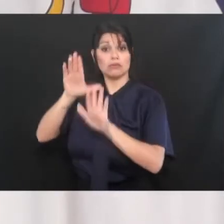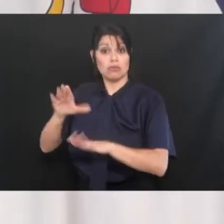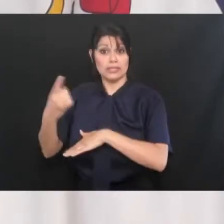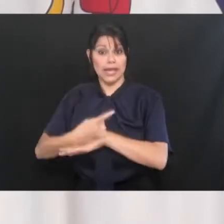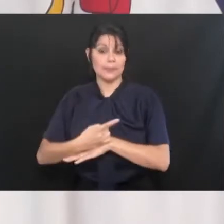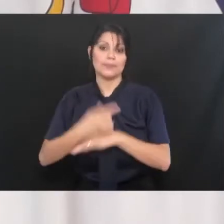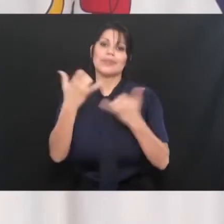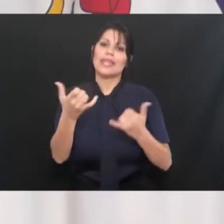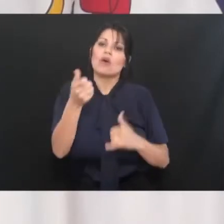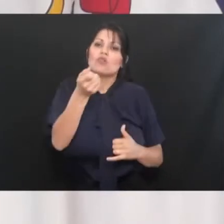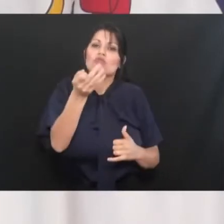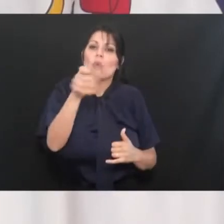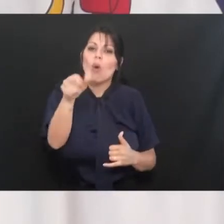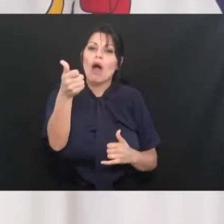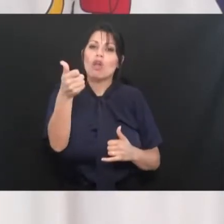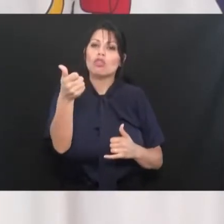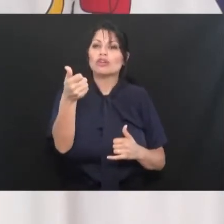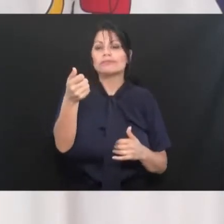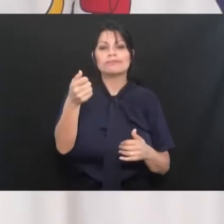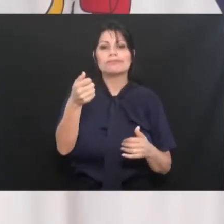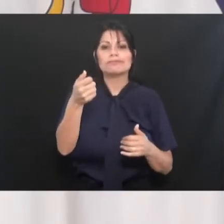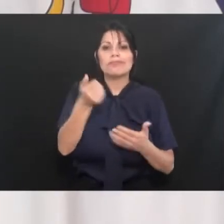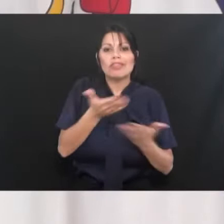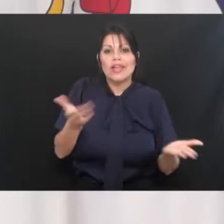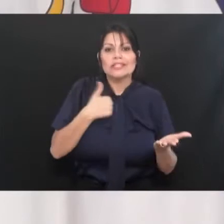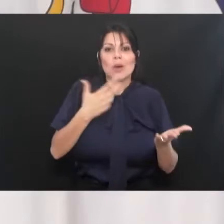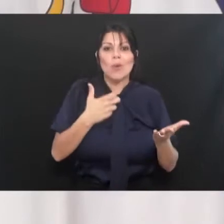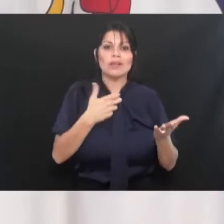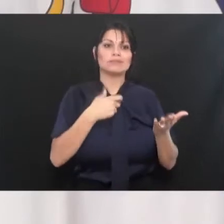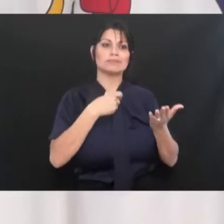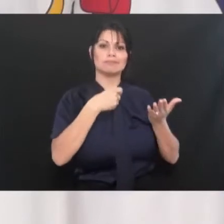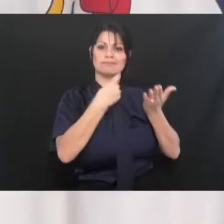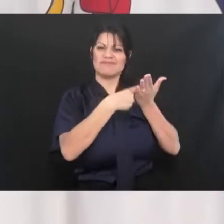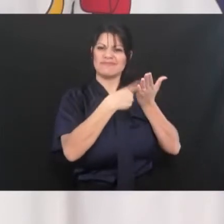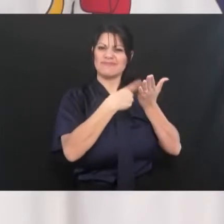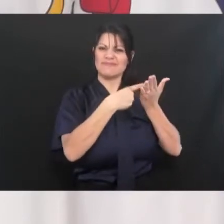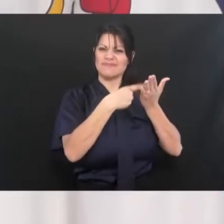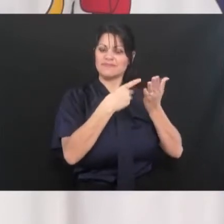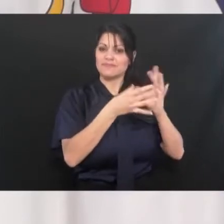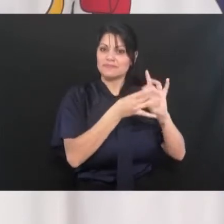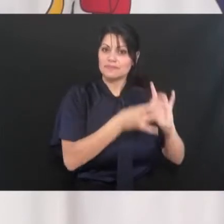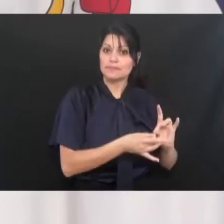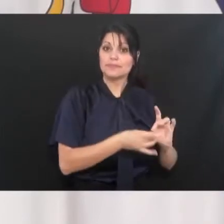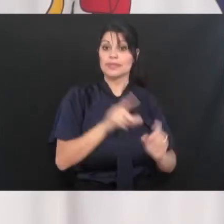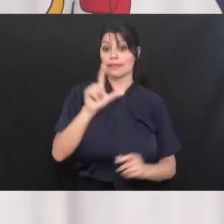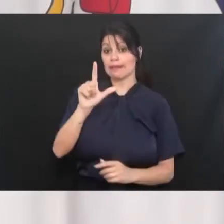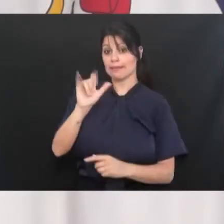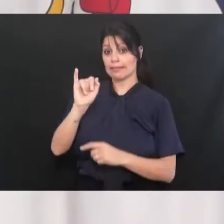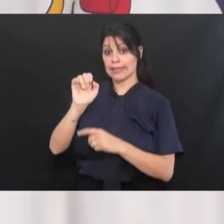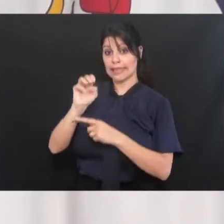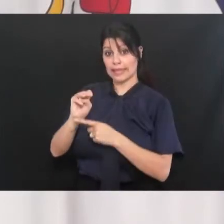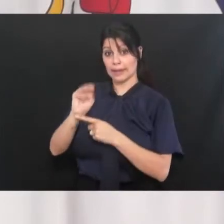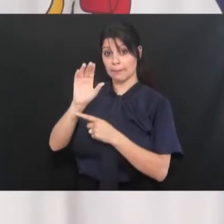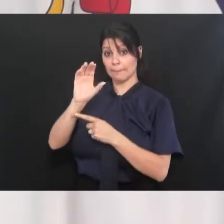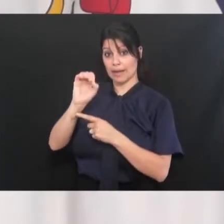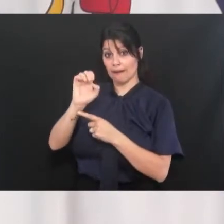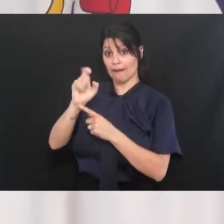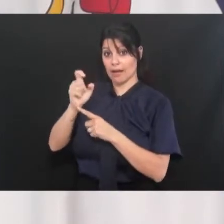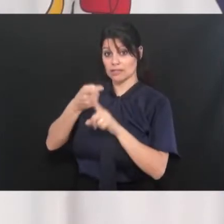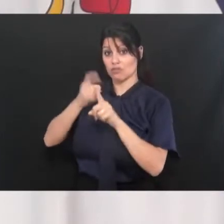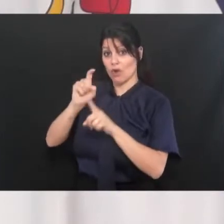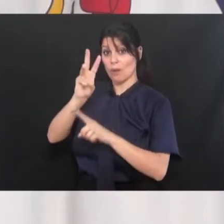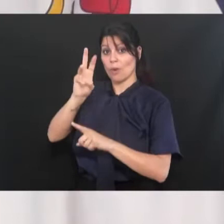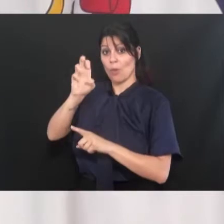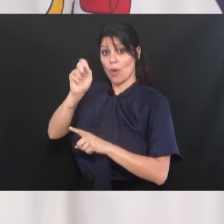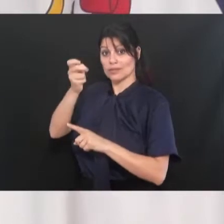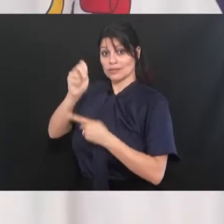couple other things that we want to do right here online and everything. But Liam Cox from Weston won